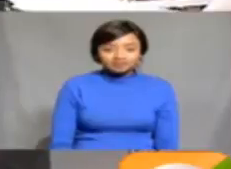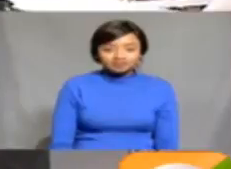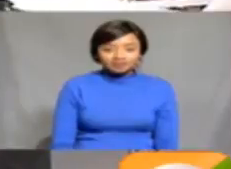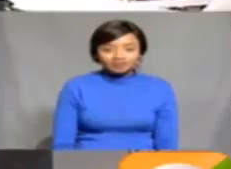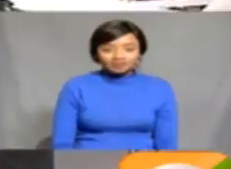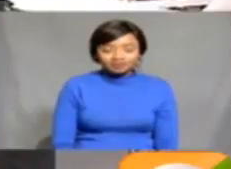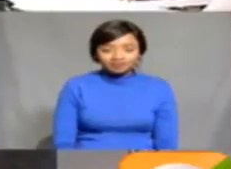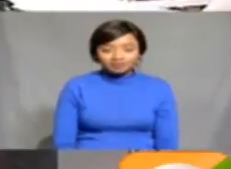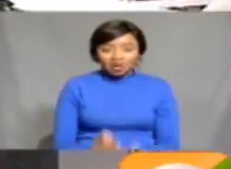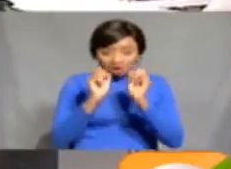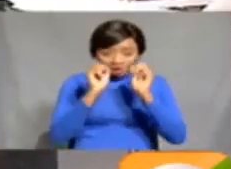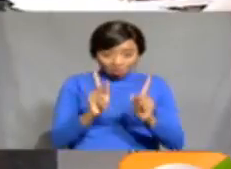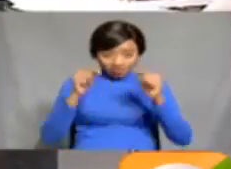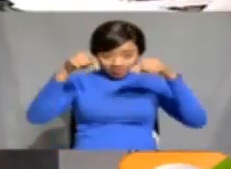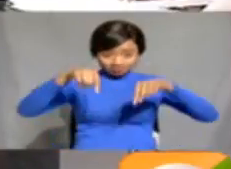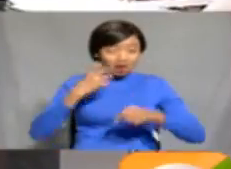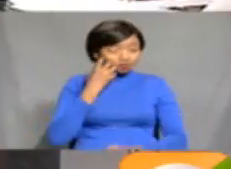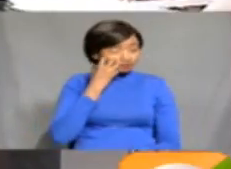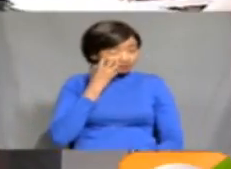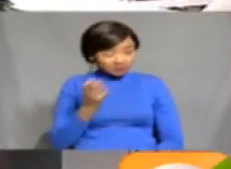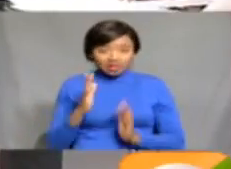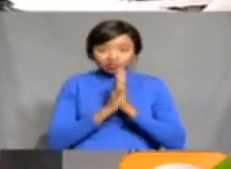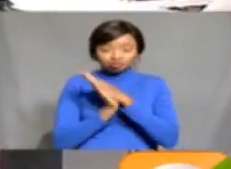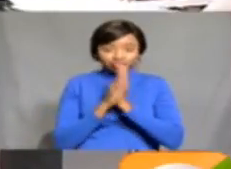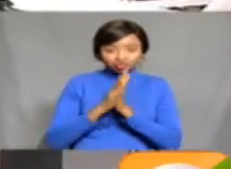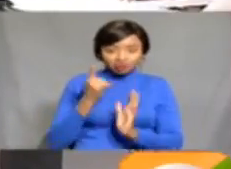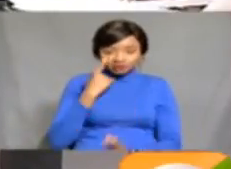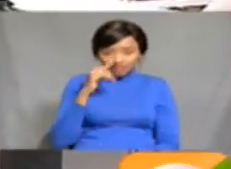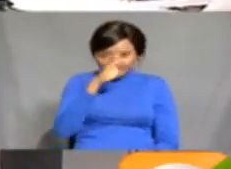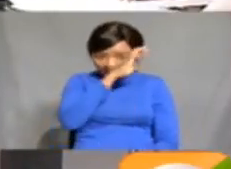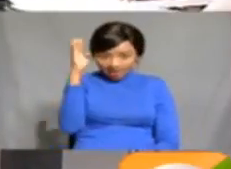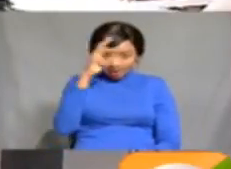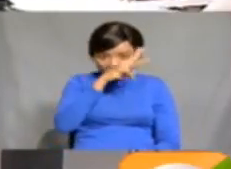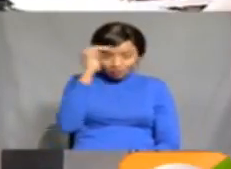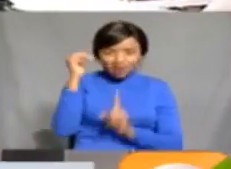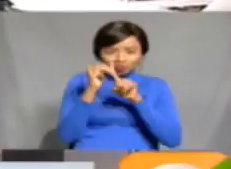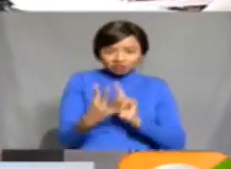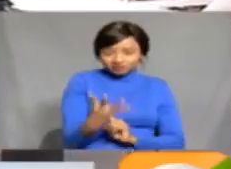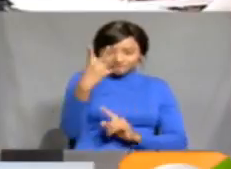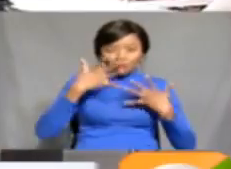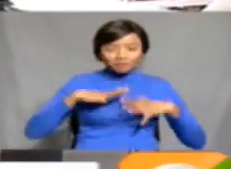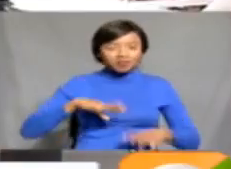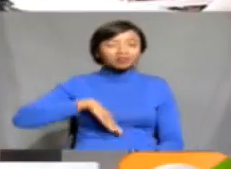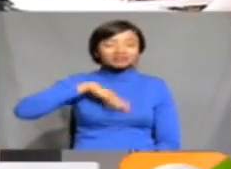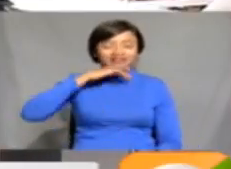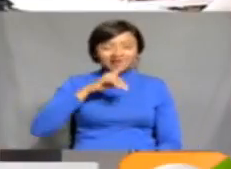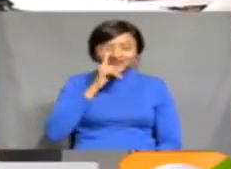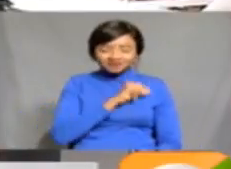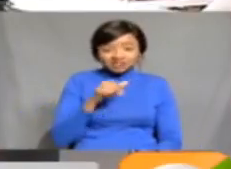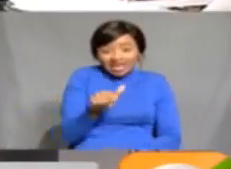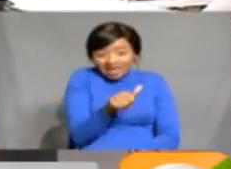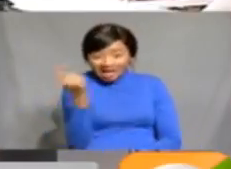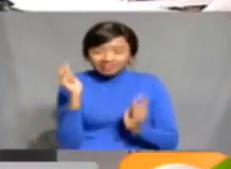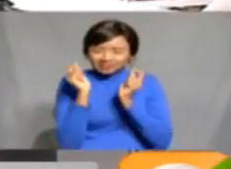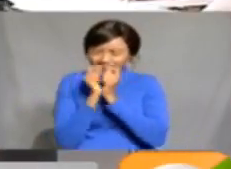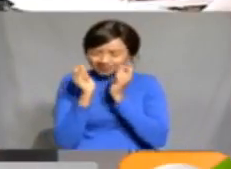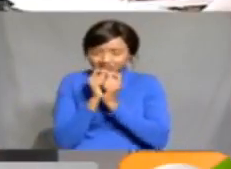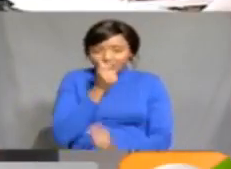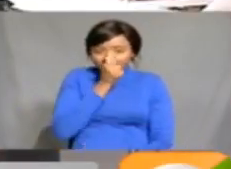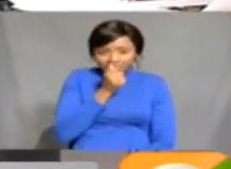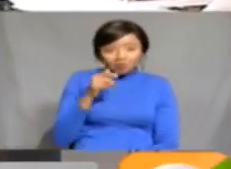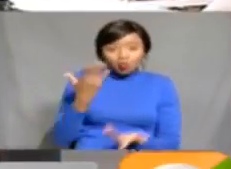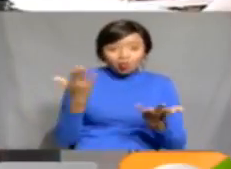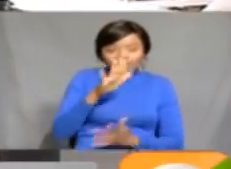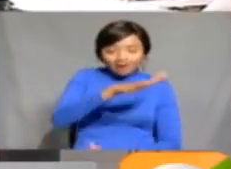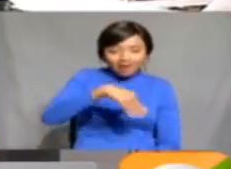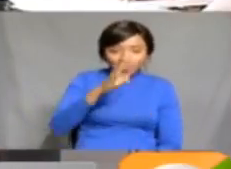Let's talk about some sad news now, and it's about the Elgeyo Marakwet clashes, where four people were killed and scores of others injured in Tot area. That's in Elgeyo